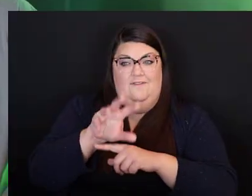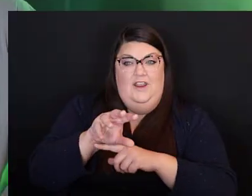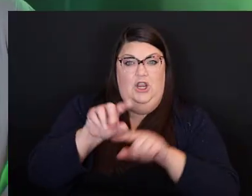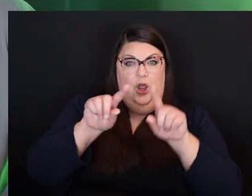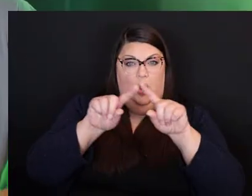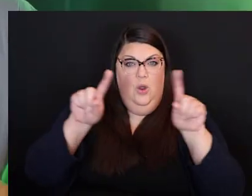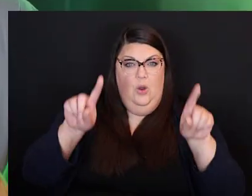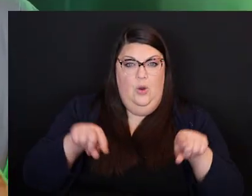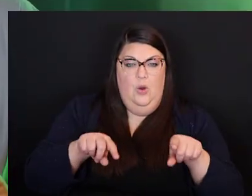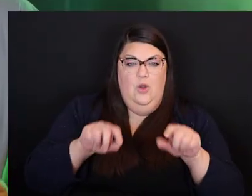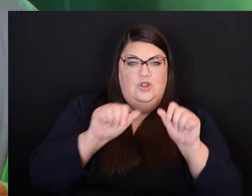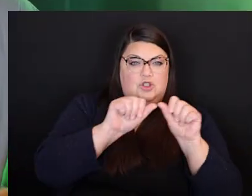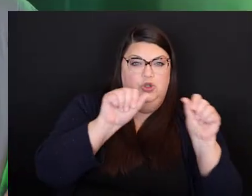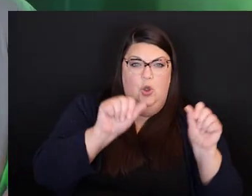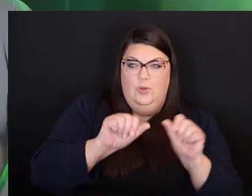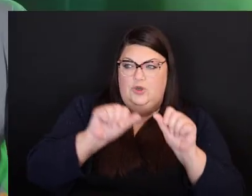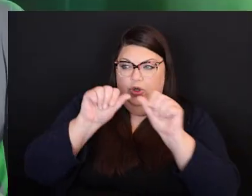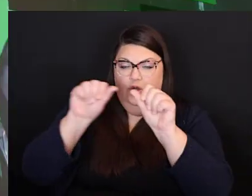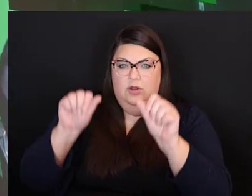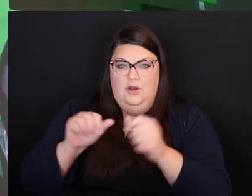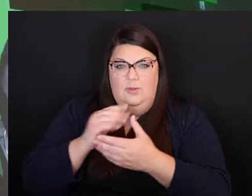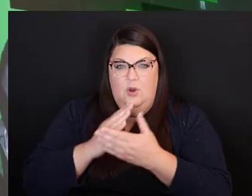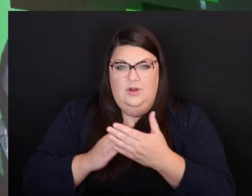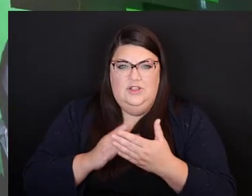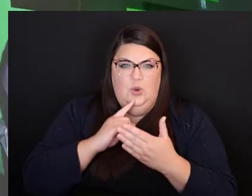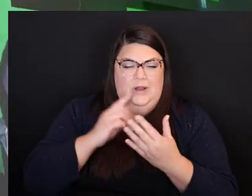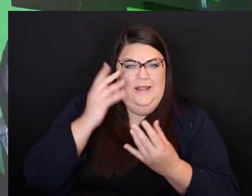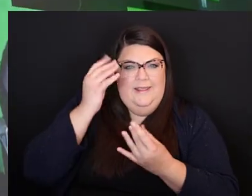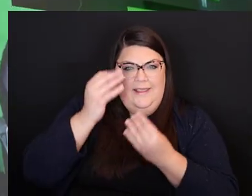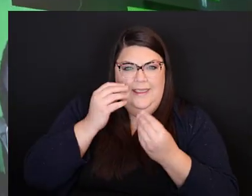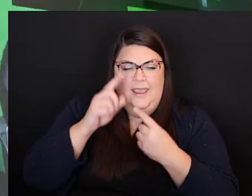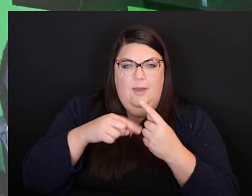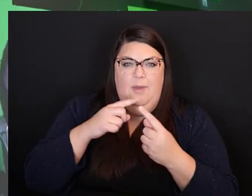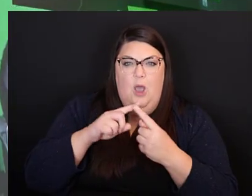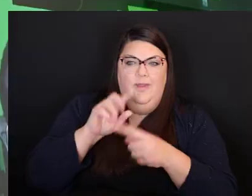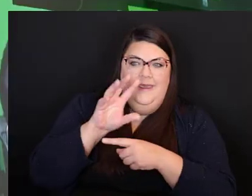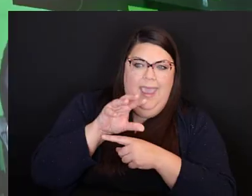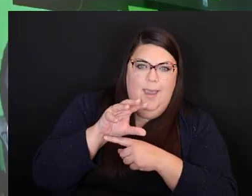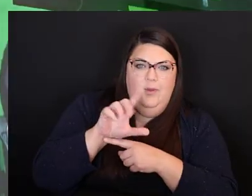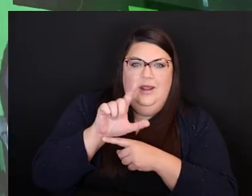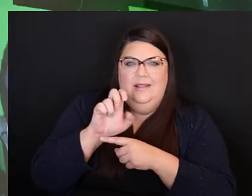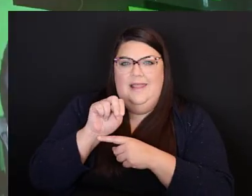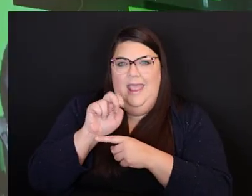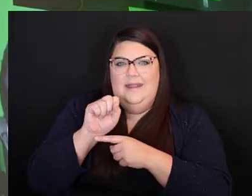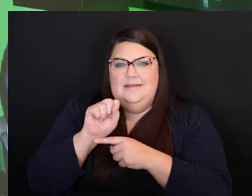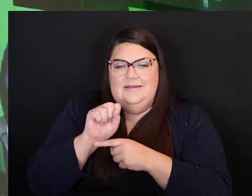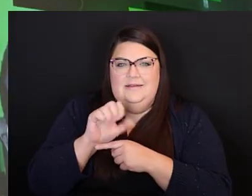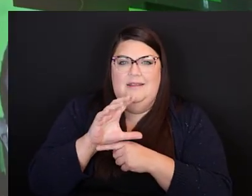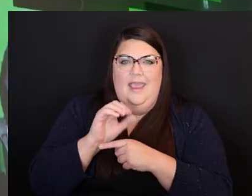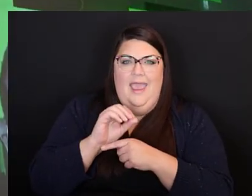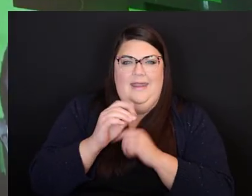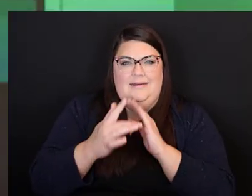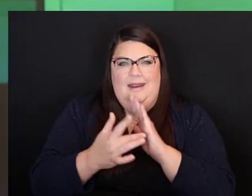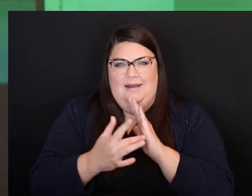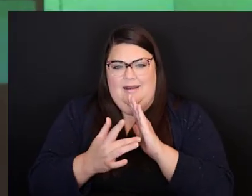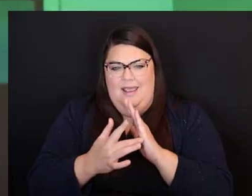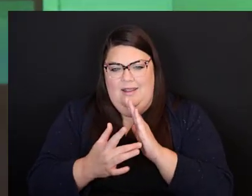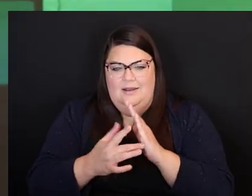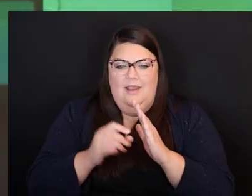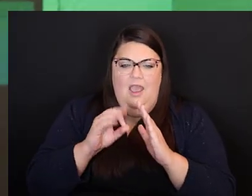the video components and the kind of sculptural components of the installation are really thinking about the camera and the lens and